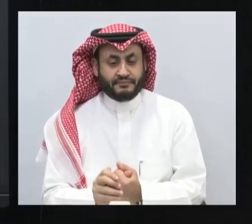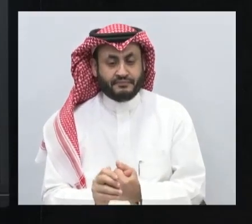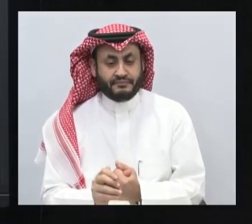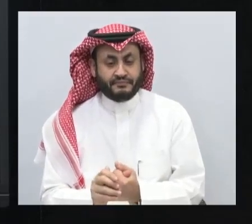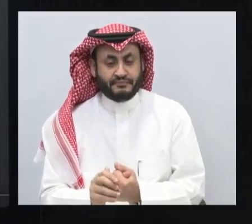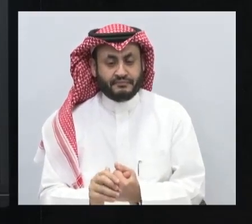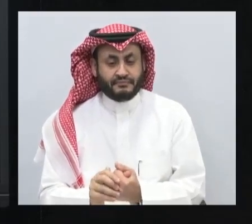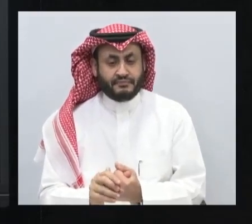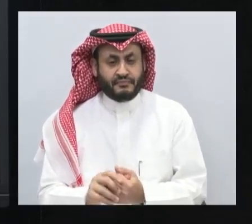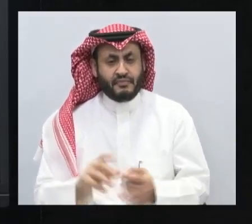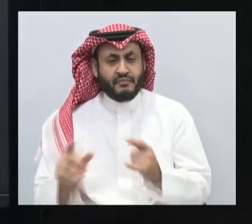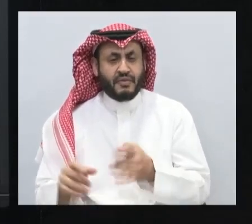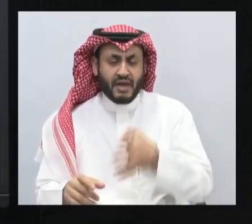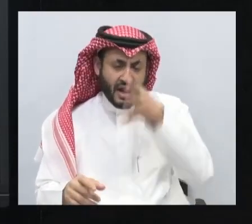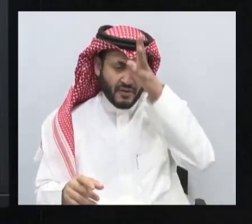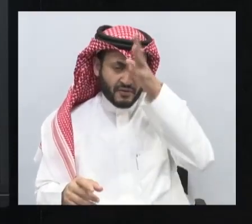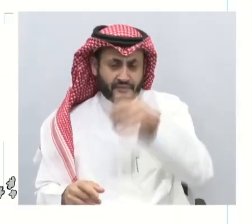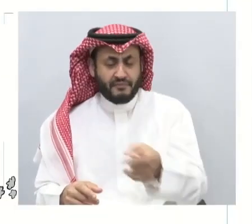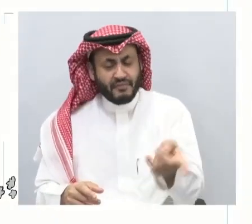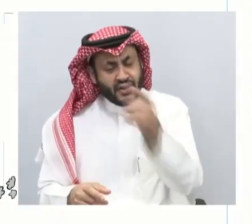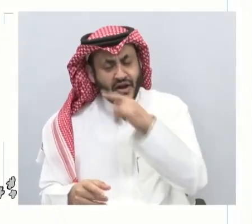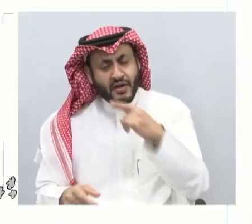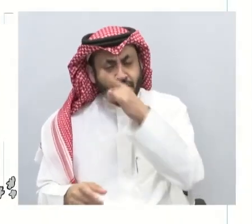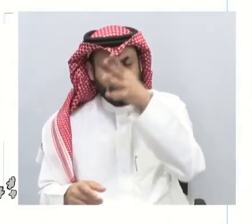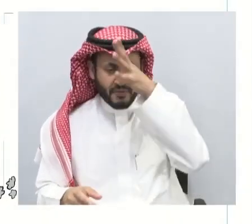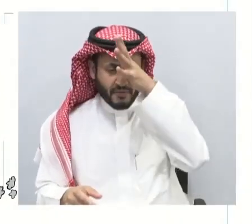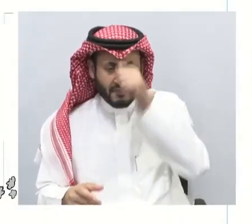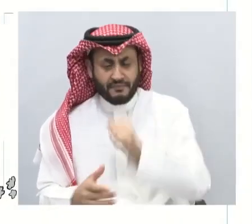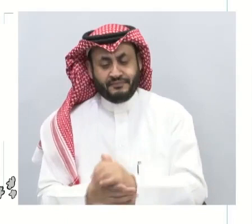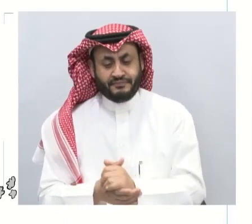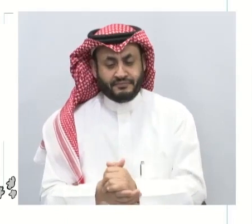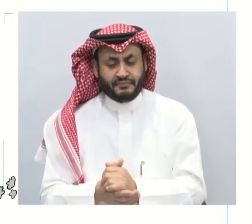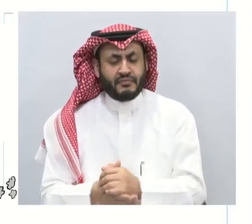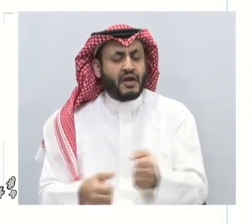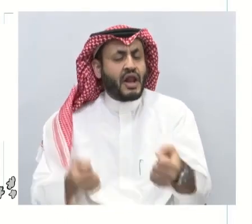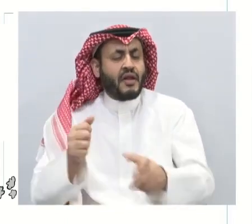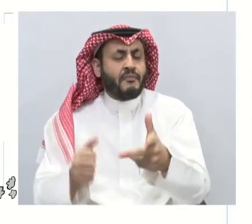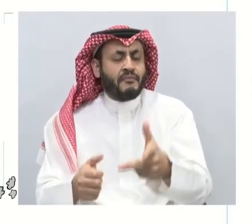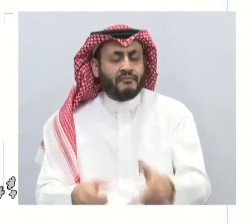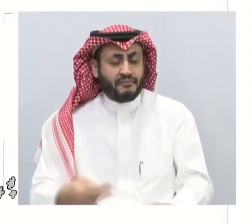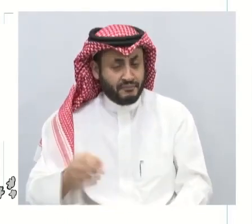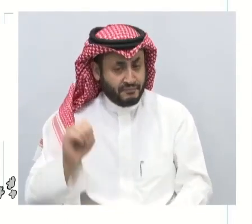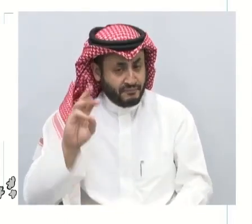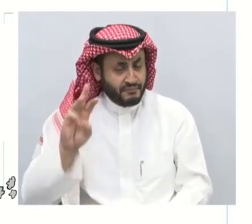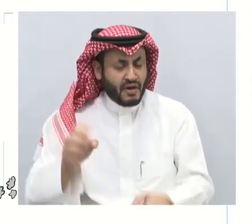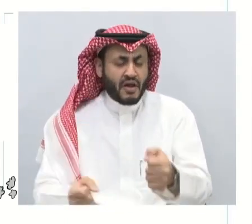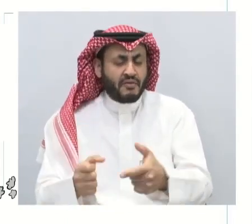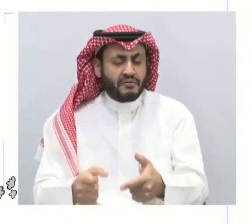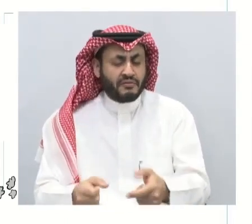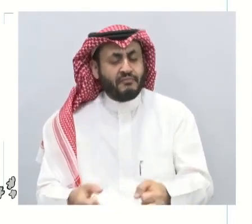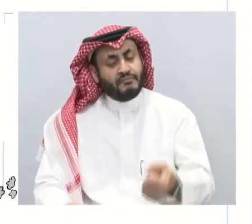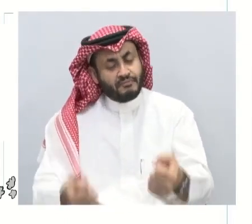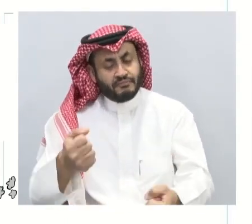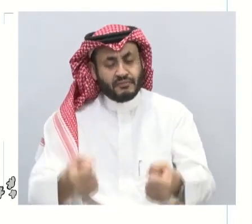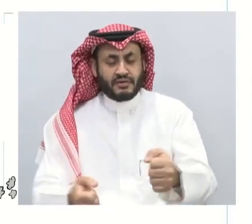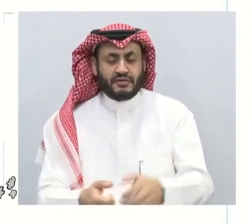can say, I will go to Jordan. How will you go? You are asking about the means. Okay, you can say, maybe I will drive.